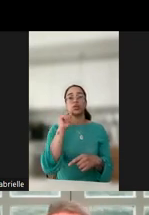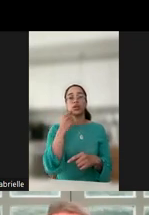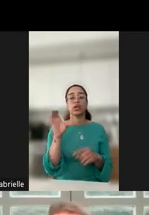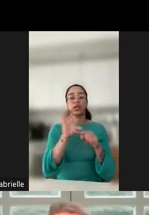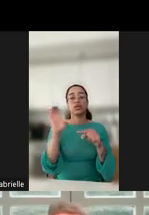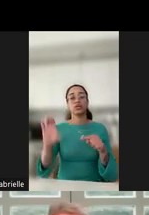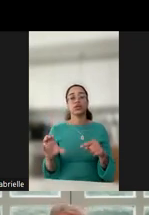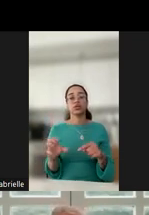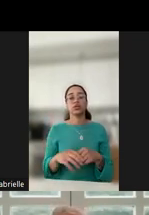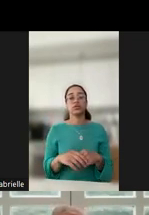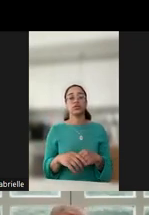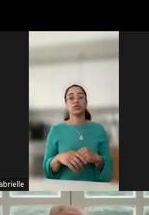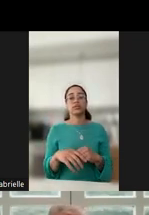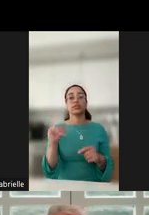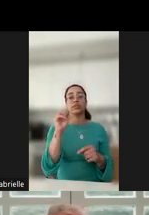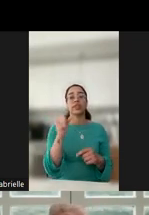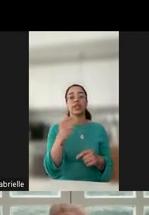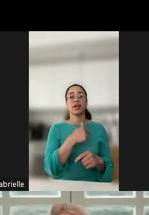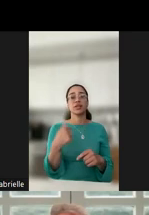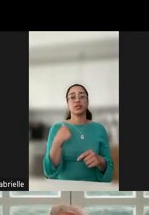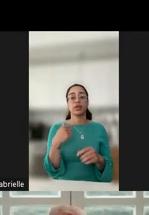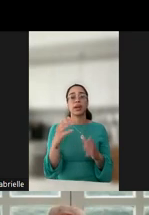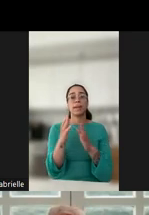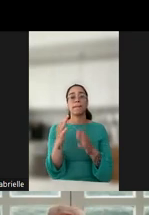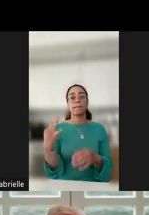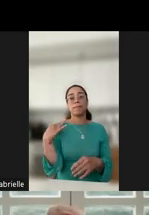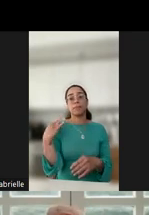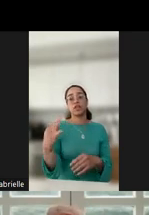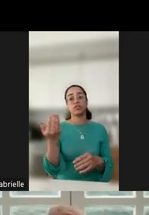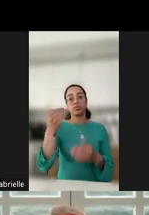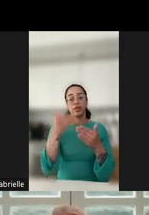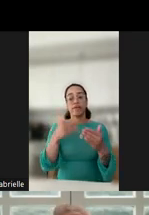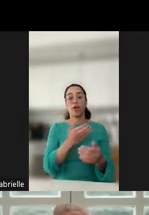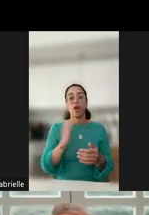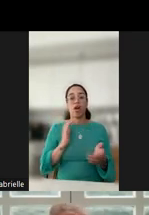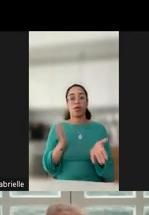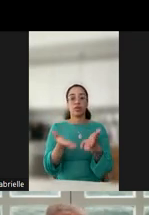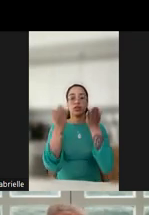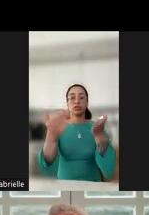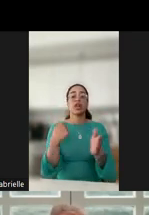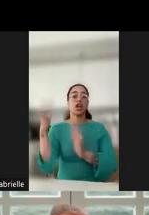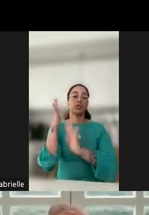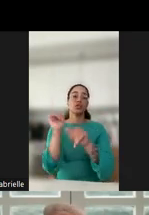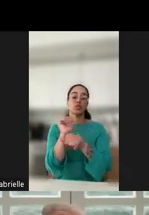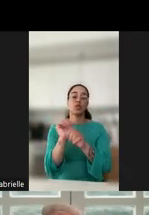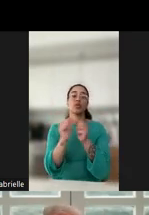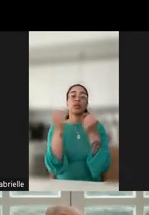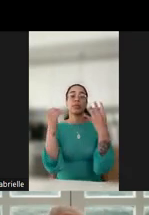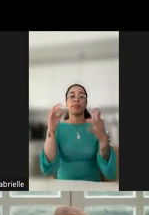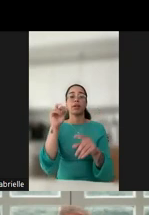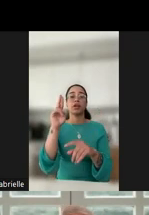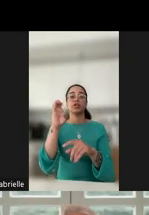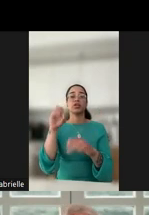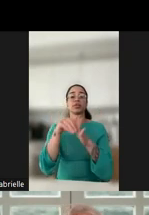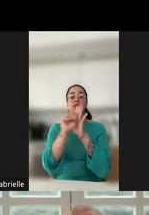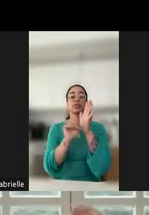stereotypes. As I mentioned before my presentation, I used to work with many tribes in the state of California, over 60 of them, and also